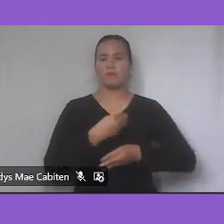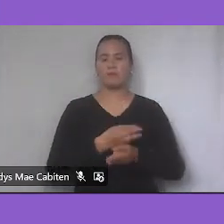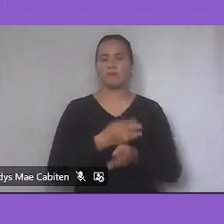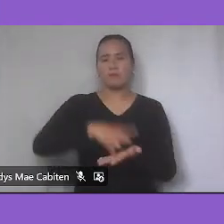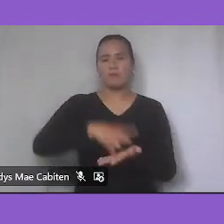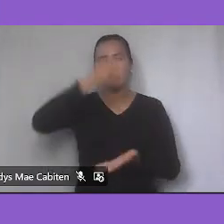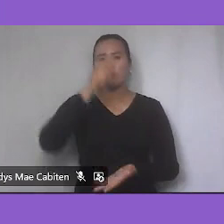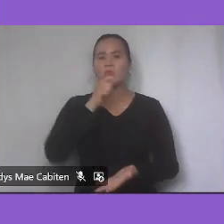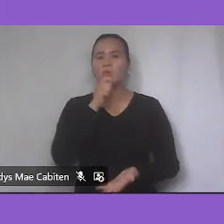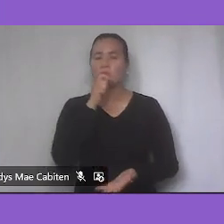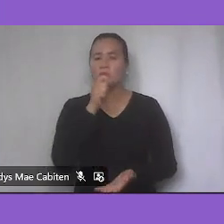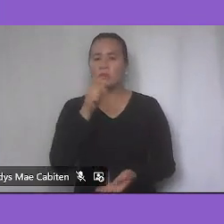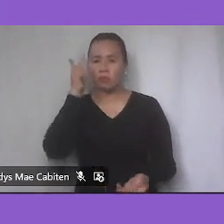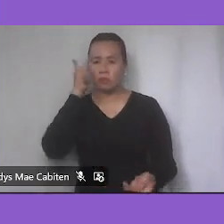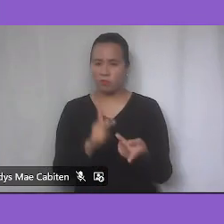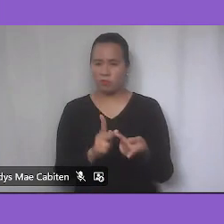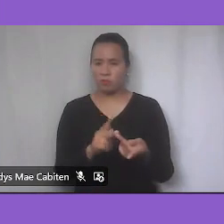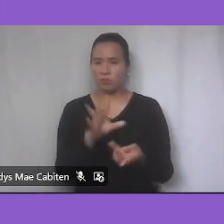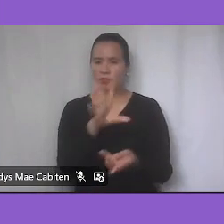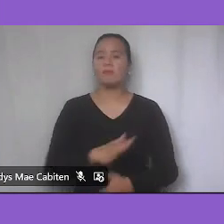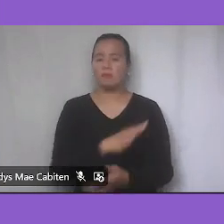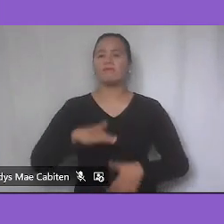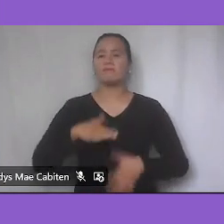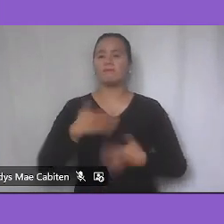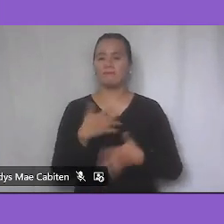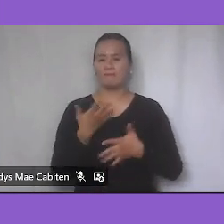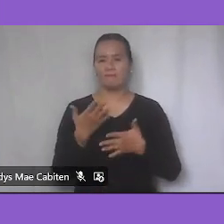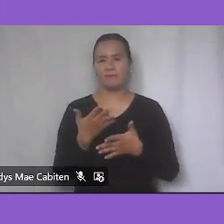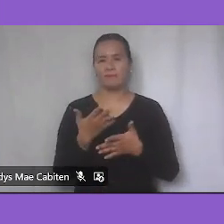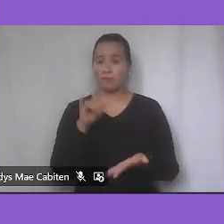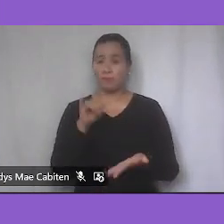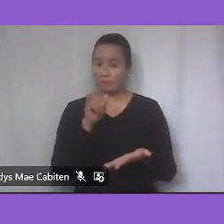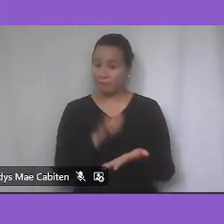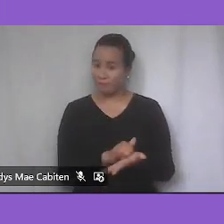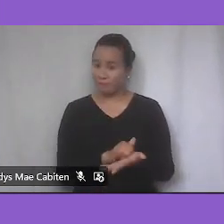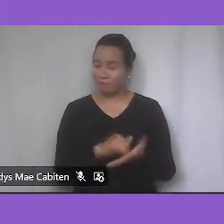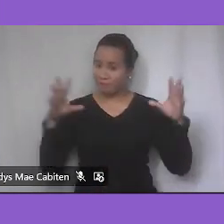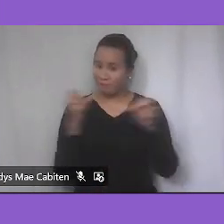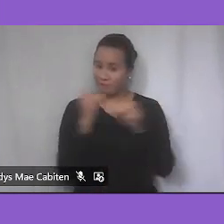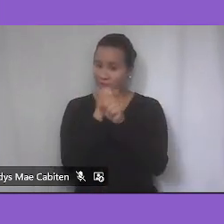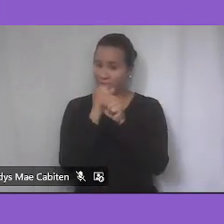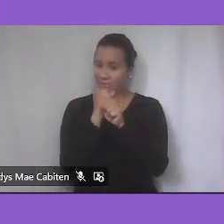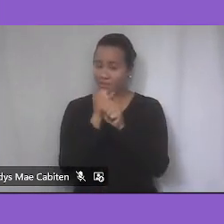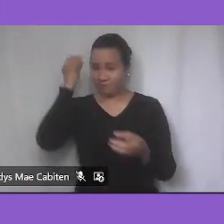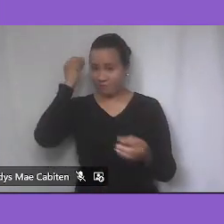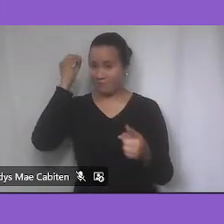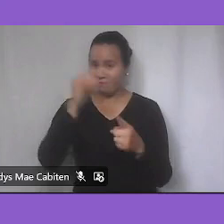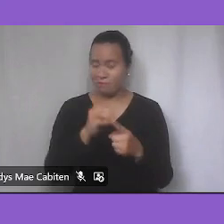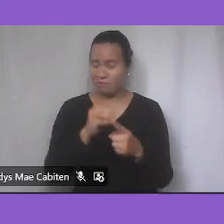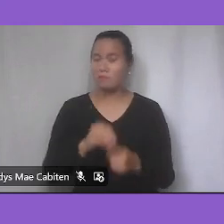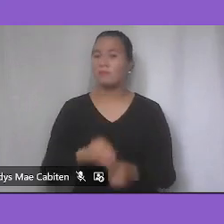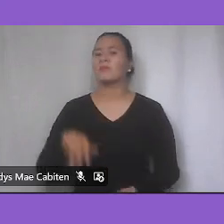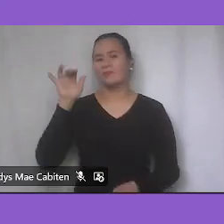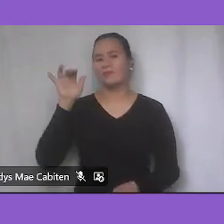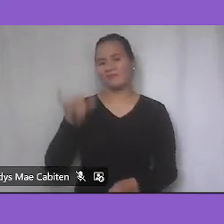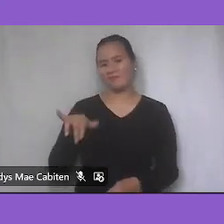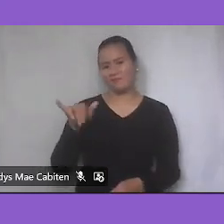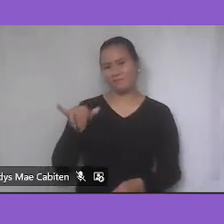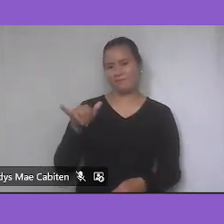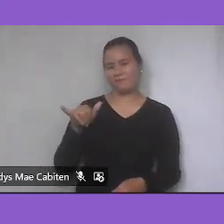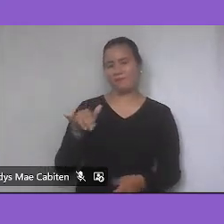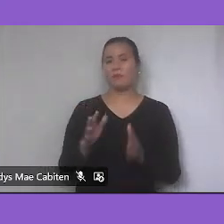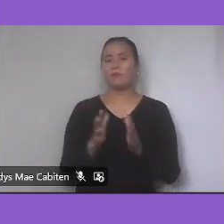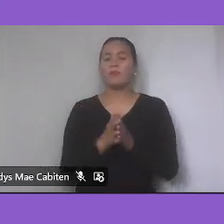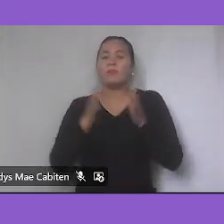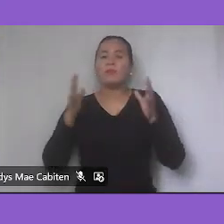purposeful, and fun. That said, have our objectives been met? I sure hope so. Maraming salamat po.